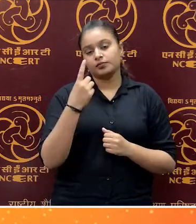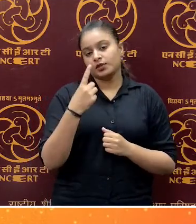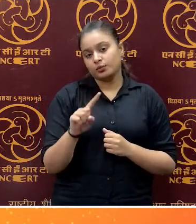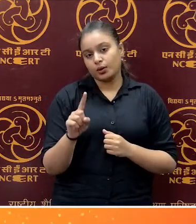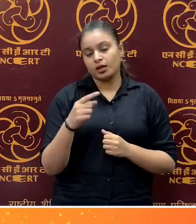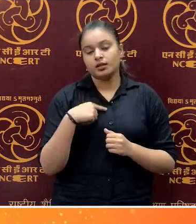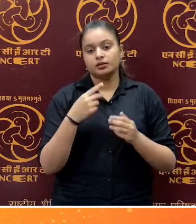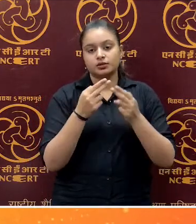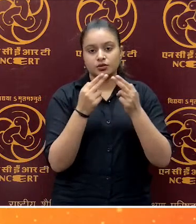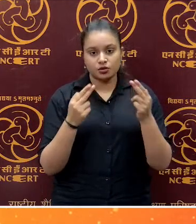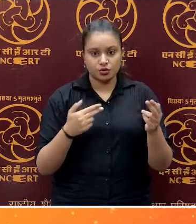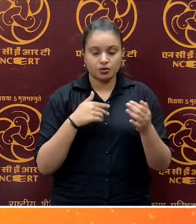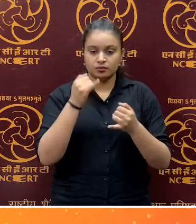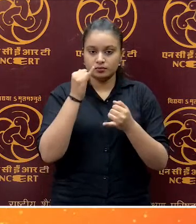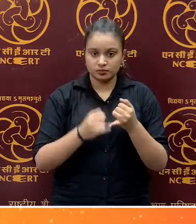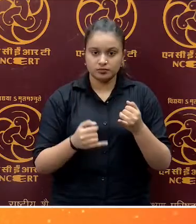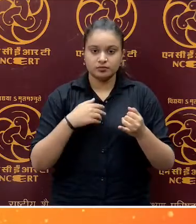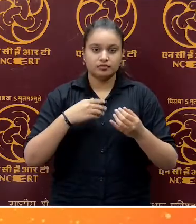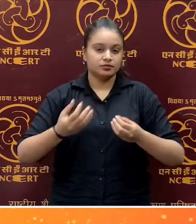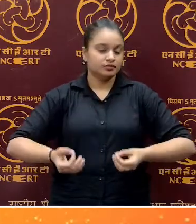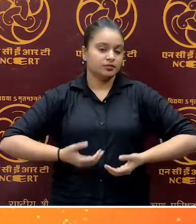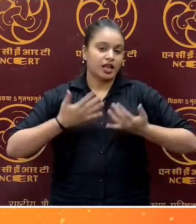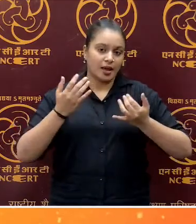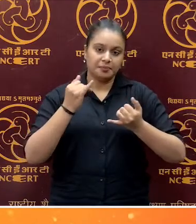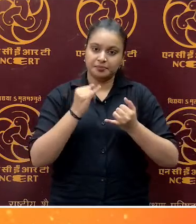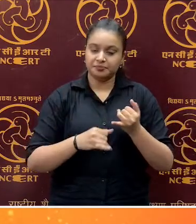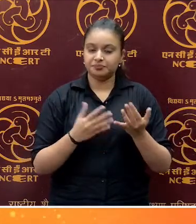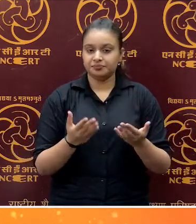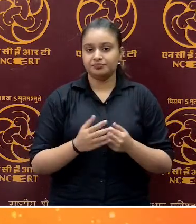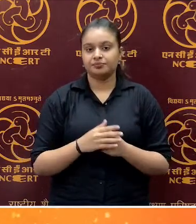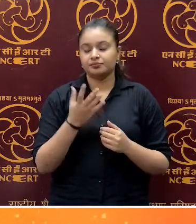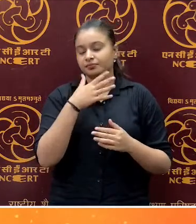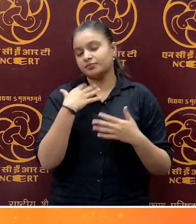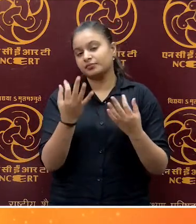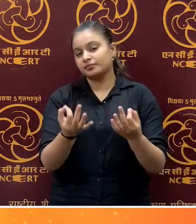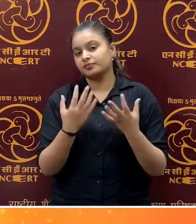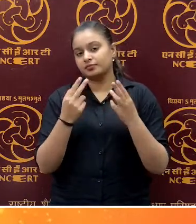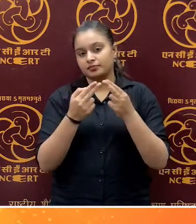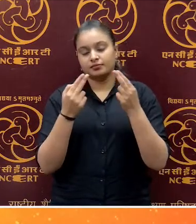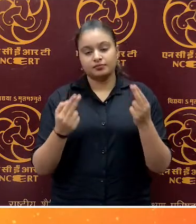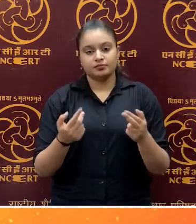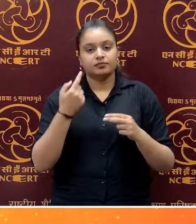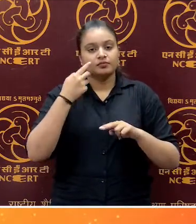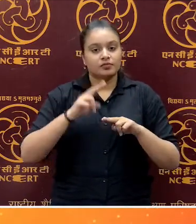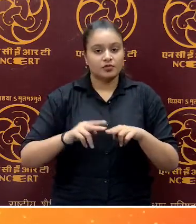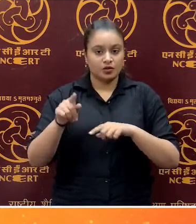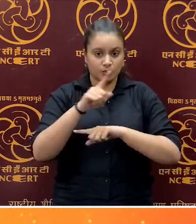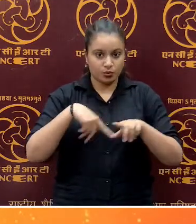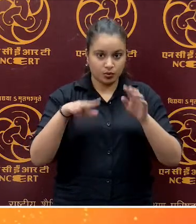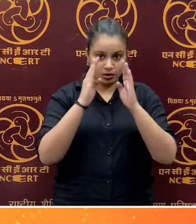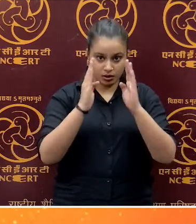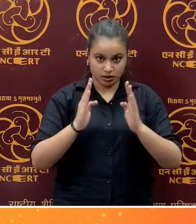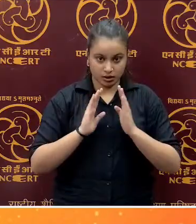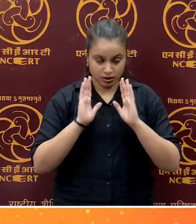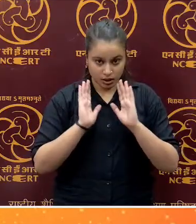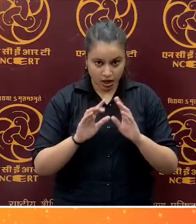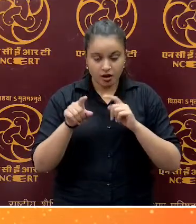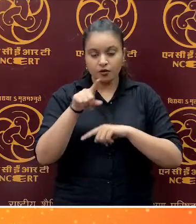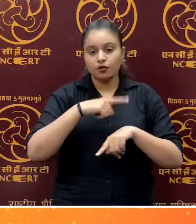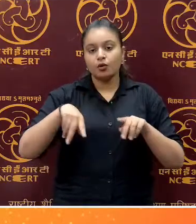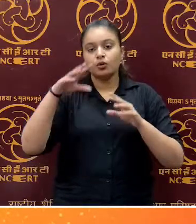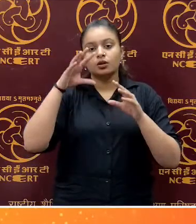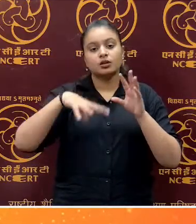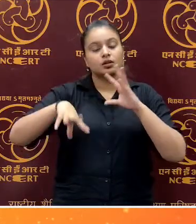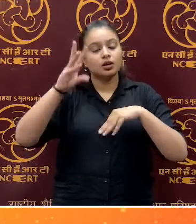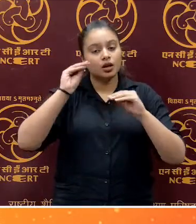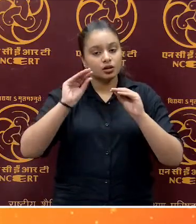The story ends with a happy ending here. That's a lovely story basically, and I think if you are paying the attention, you will also learn